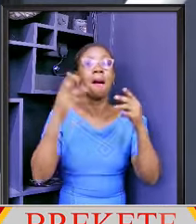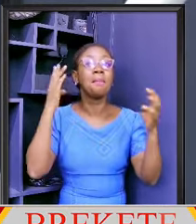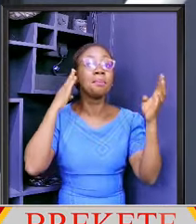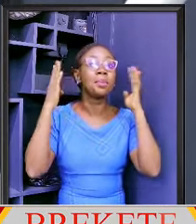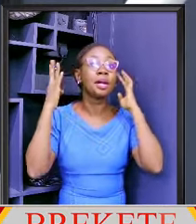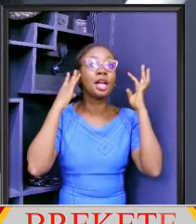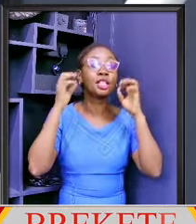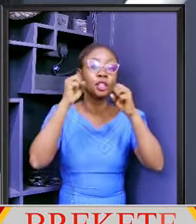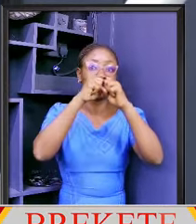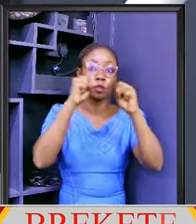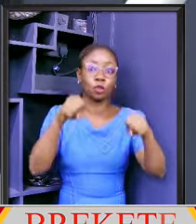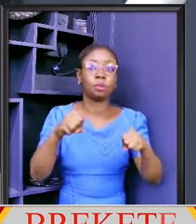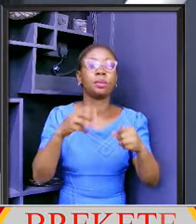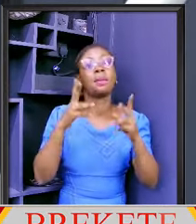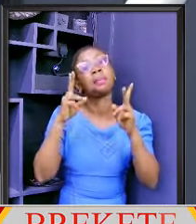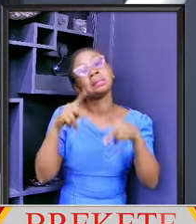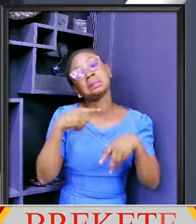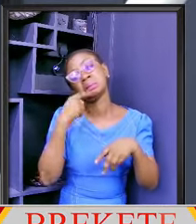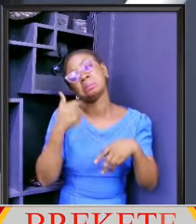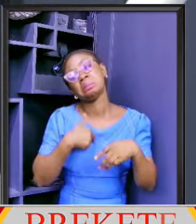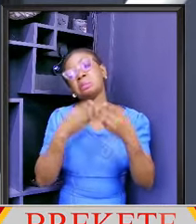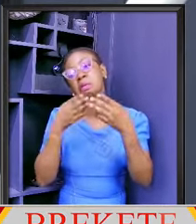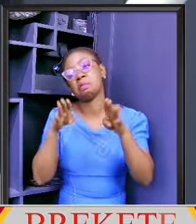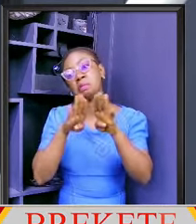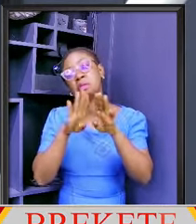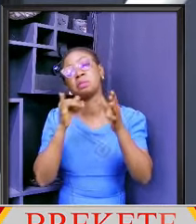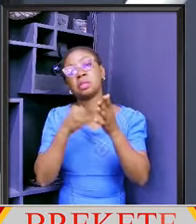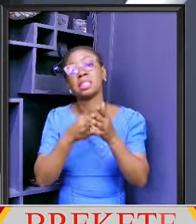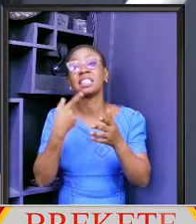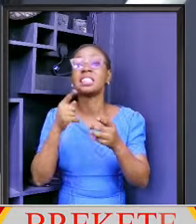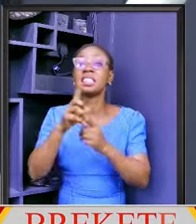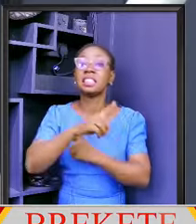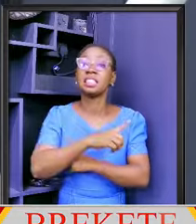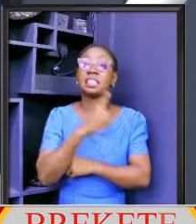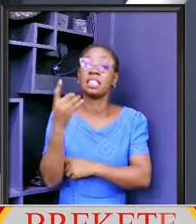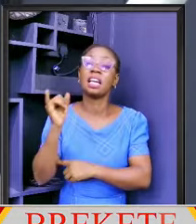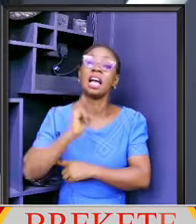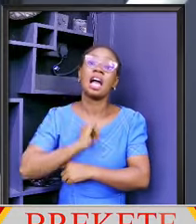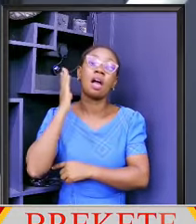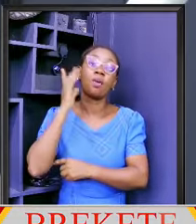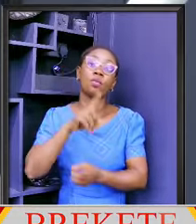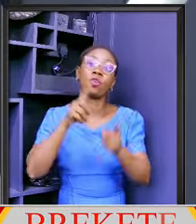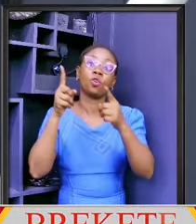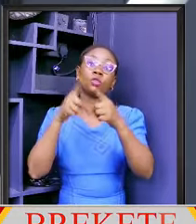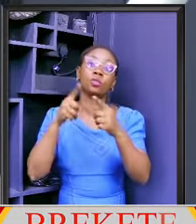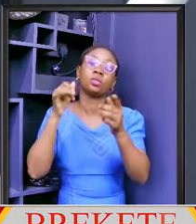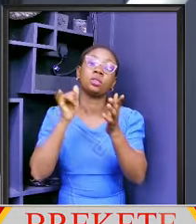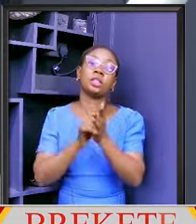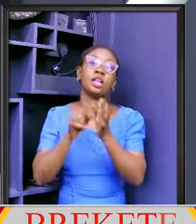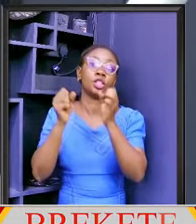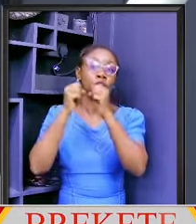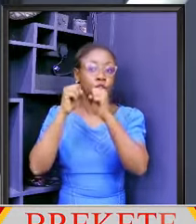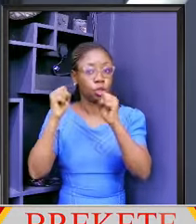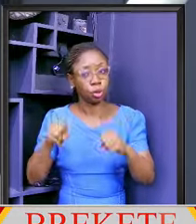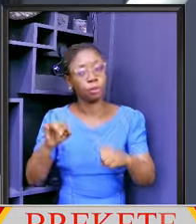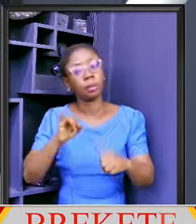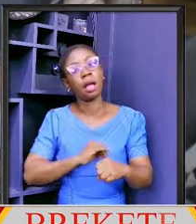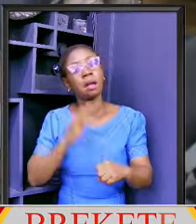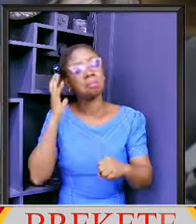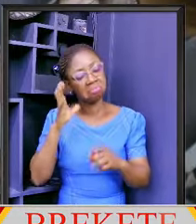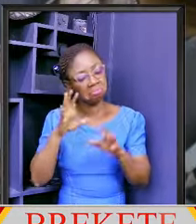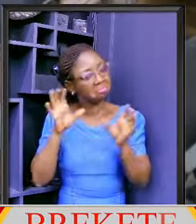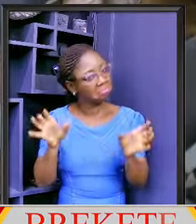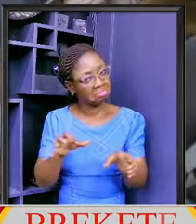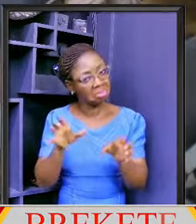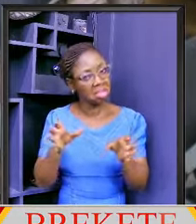store. Somebody tell me, say they don't close them. Somebody, the day where I go that shop, as government no agree take action, me, I go take my own